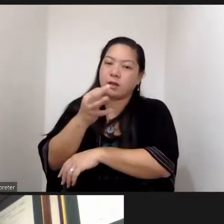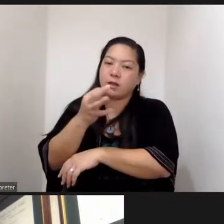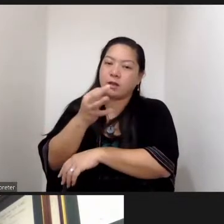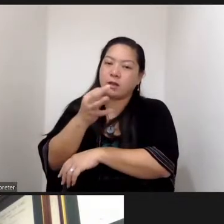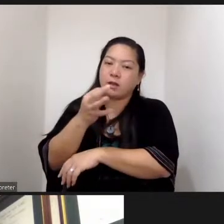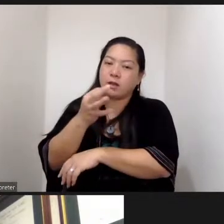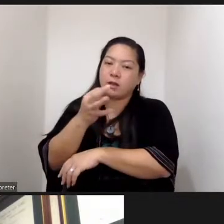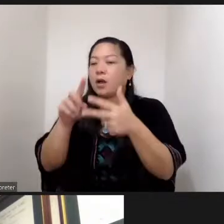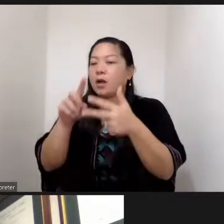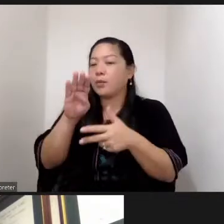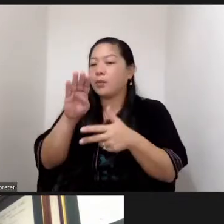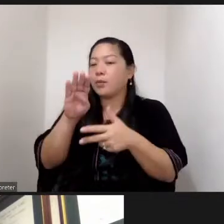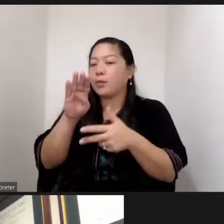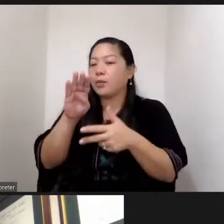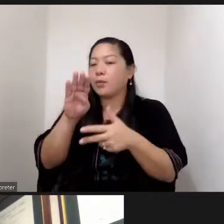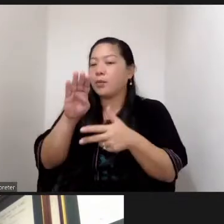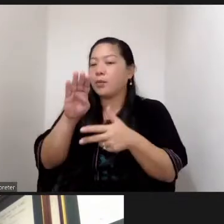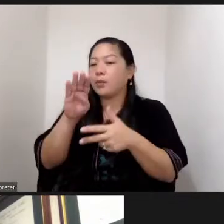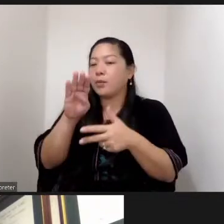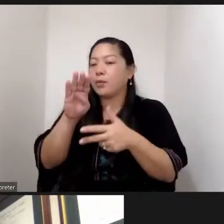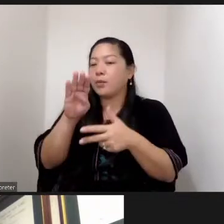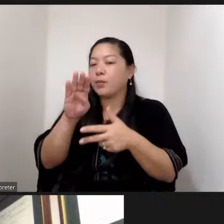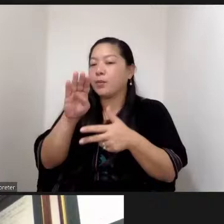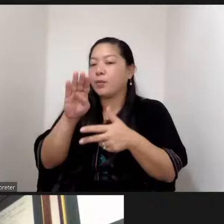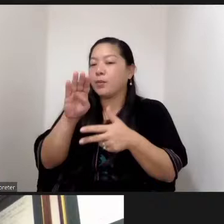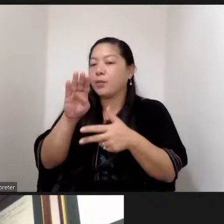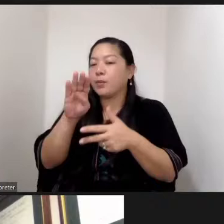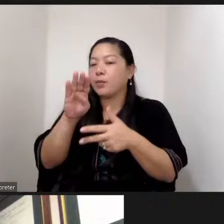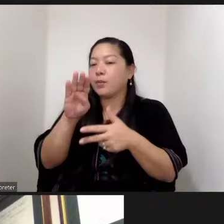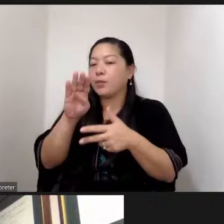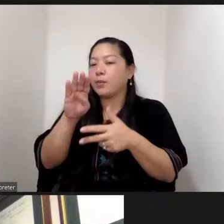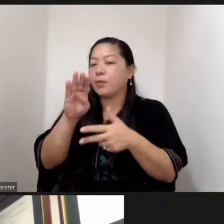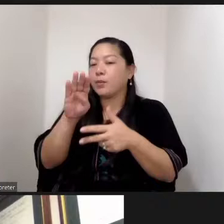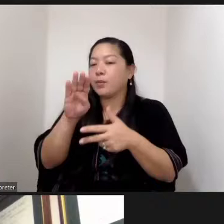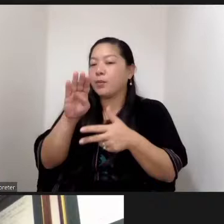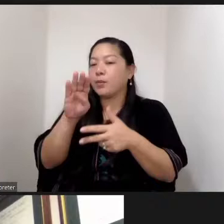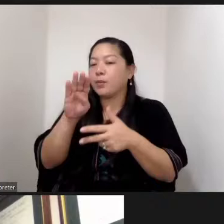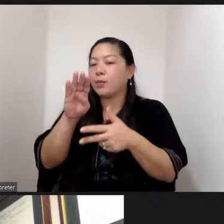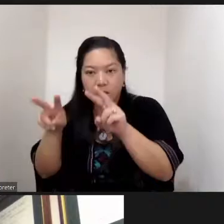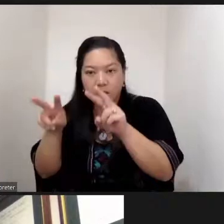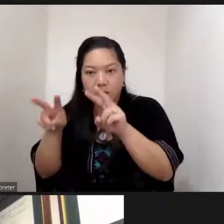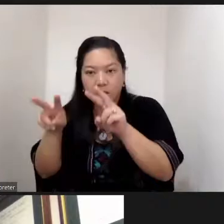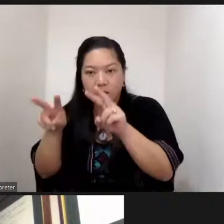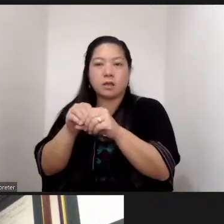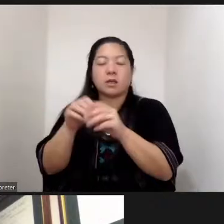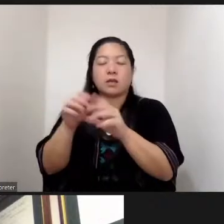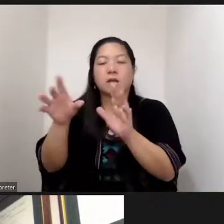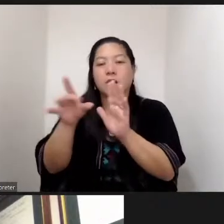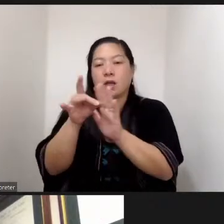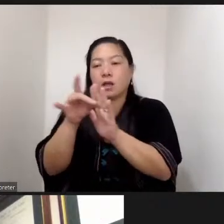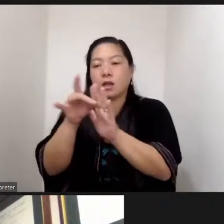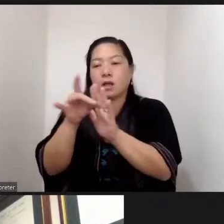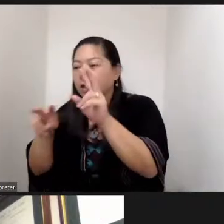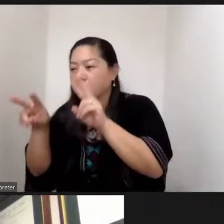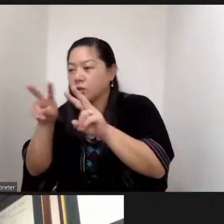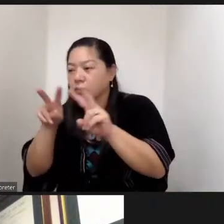continuing treatment, and continuing surveillance and contact tracing. That's very